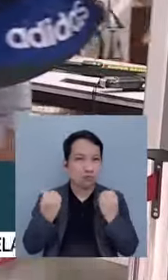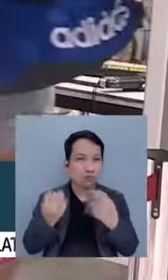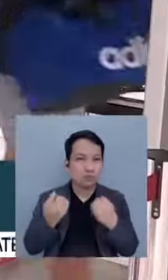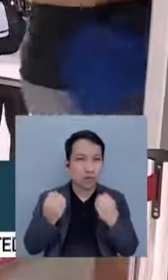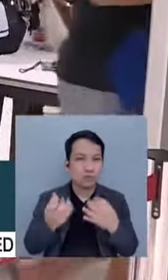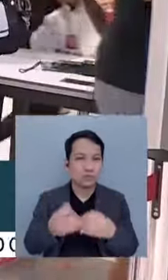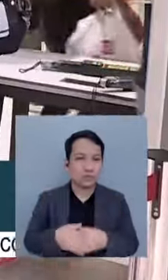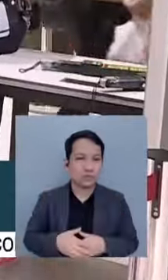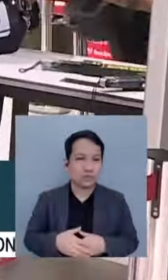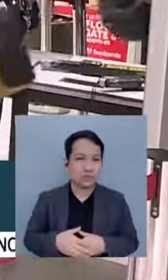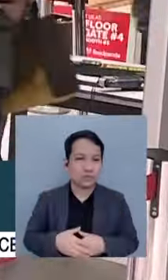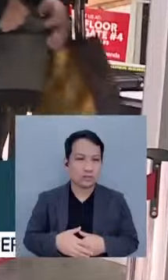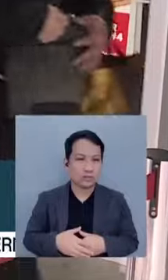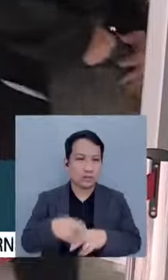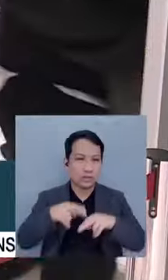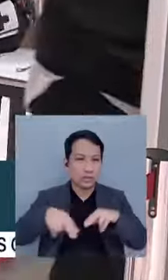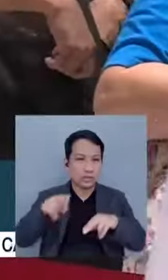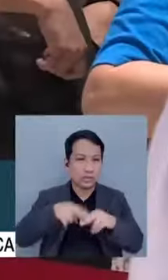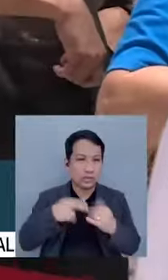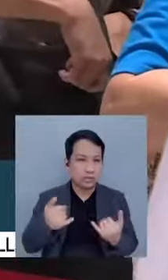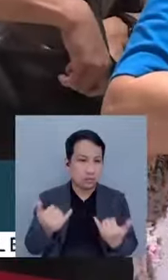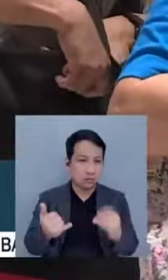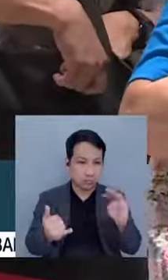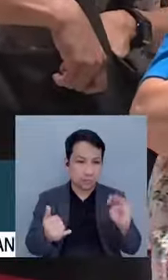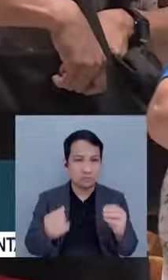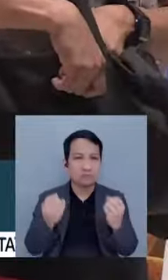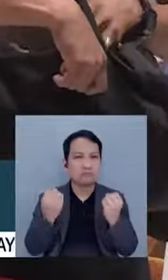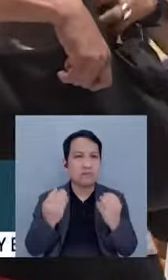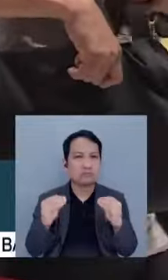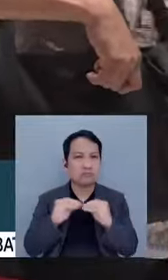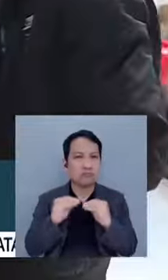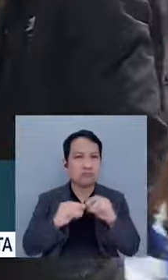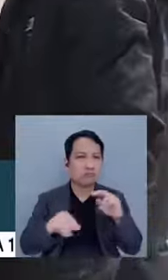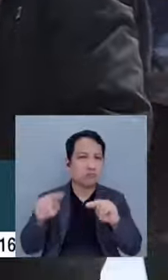further increase today, Monday, to as much as